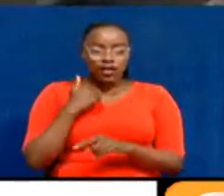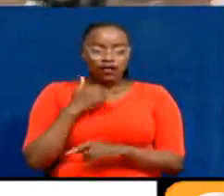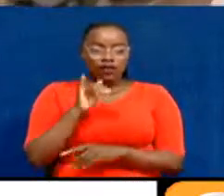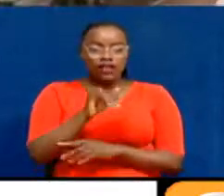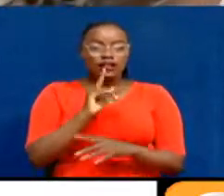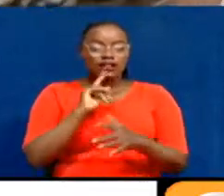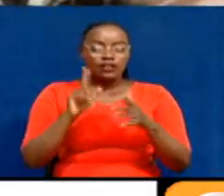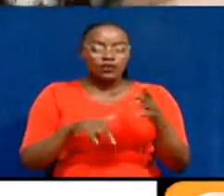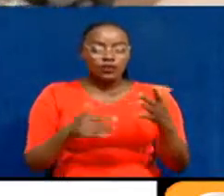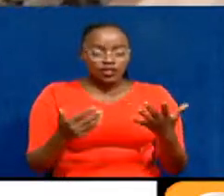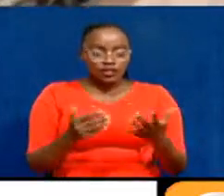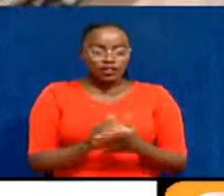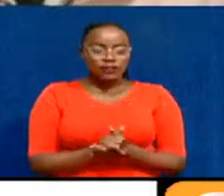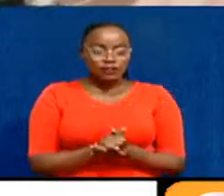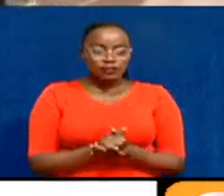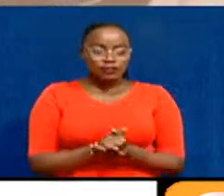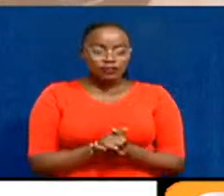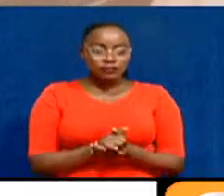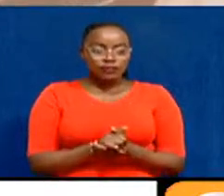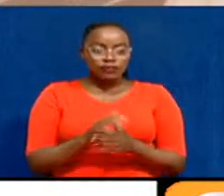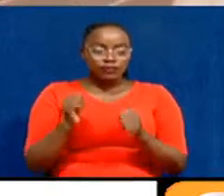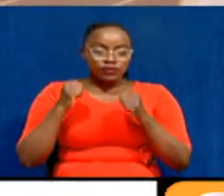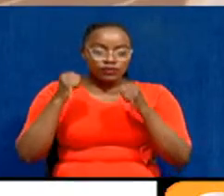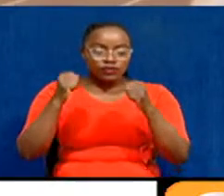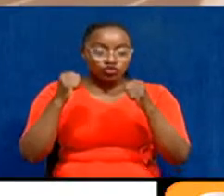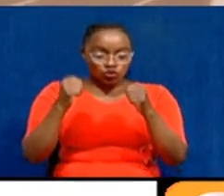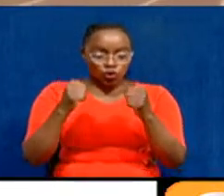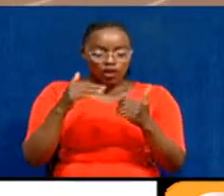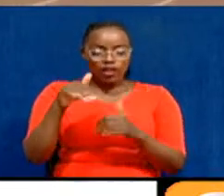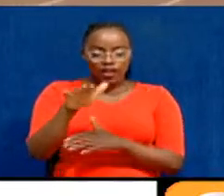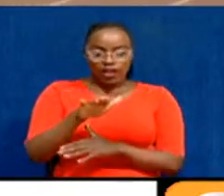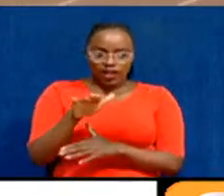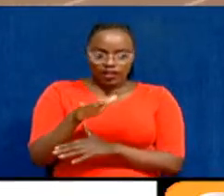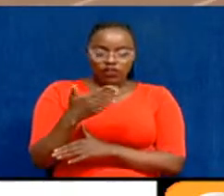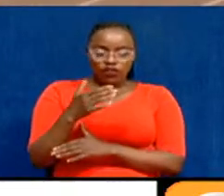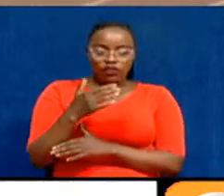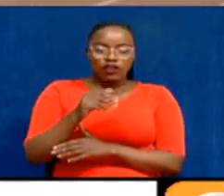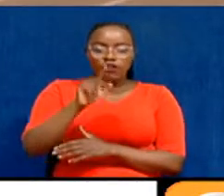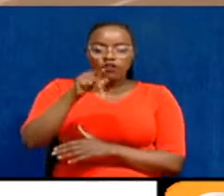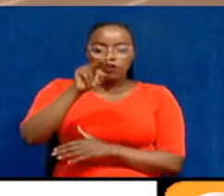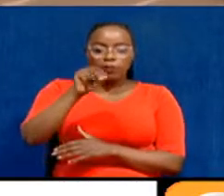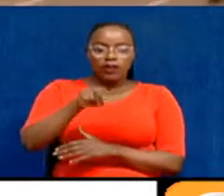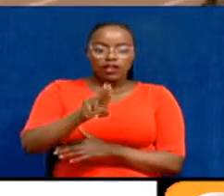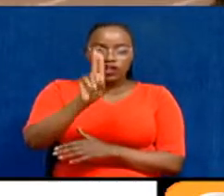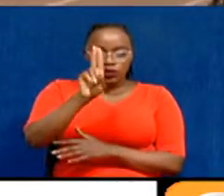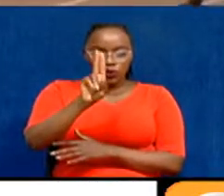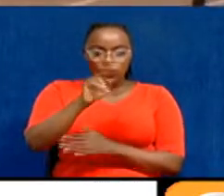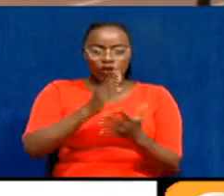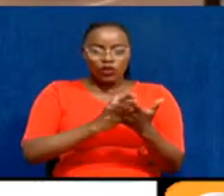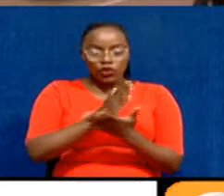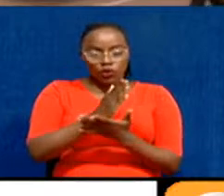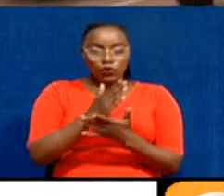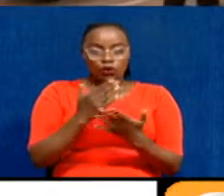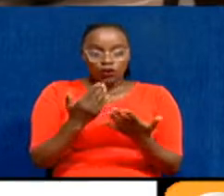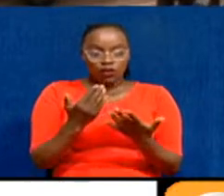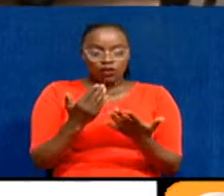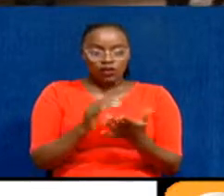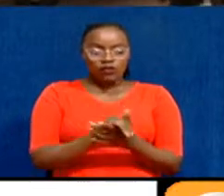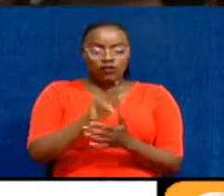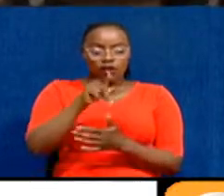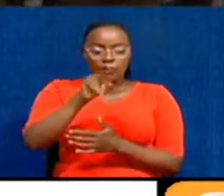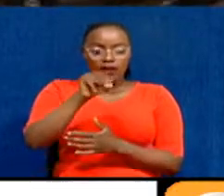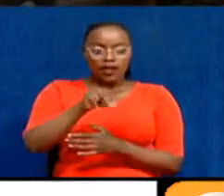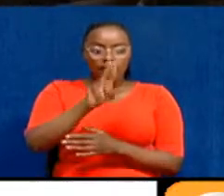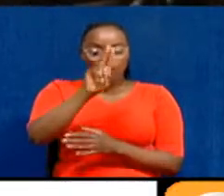there, and he said the strongholds of the Party of National Unity, President Kibaki's